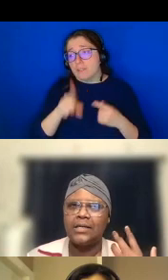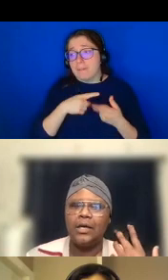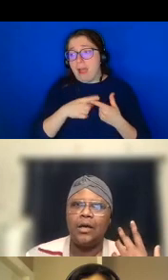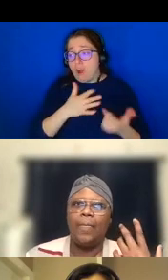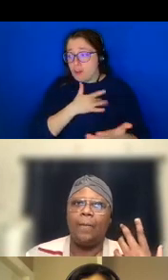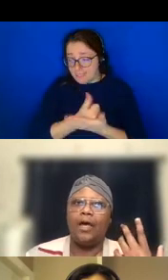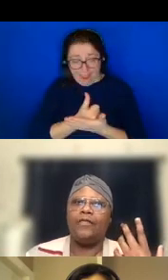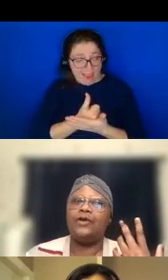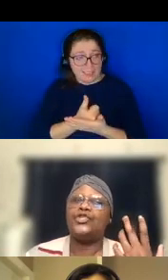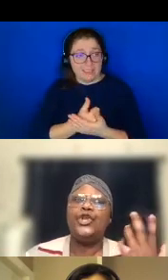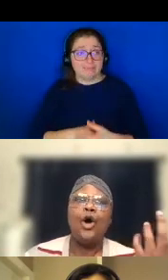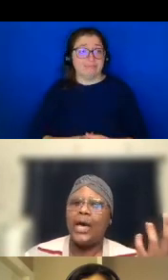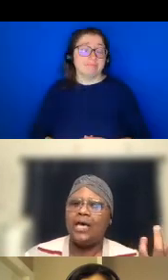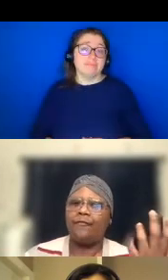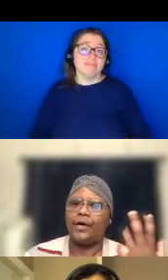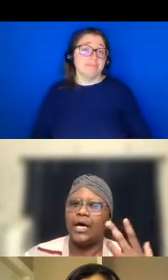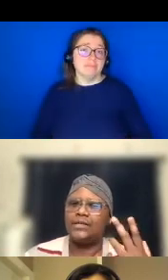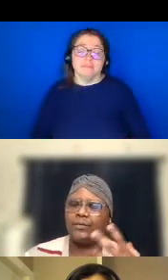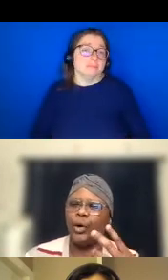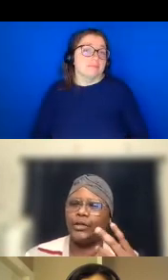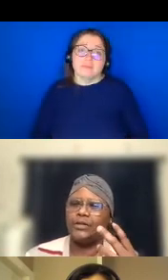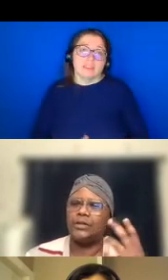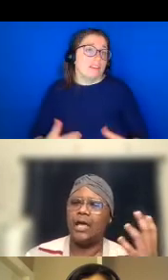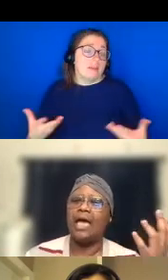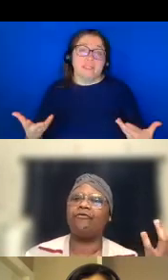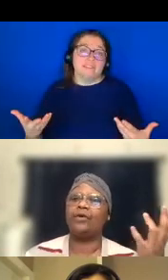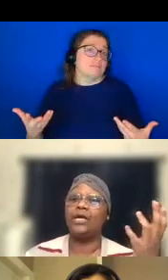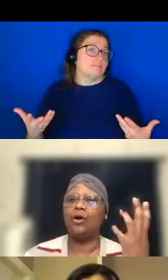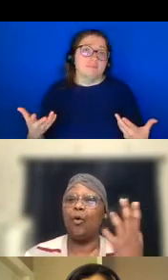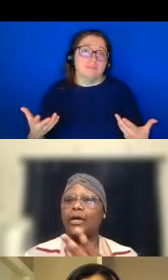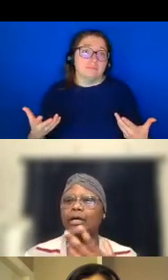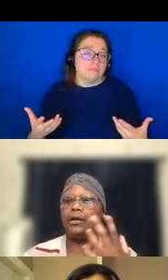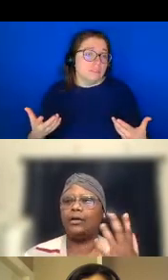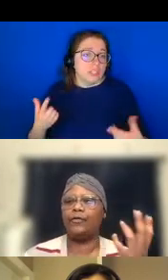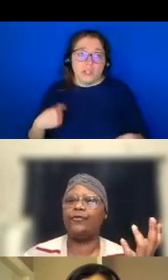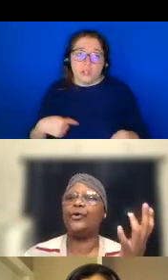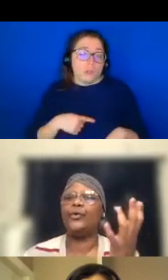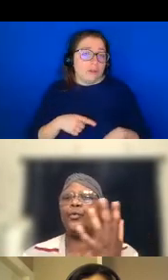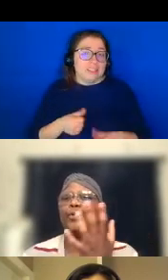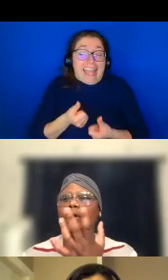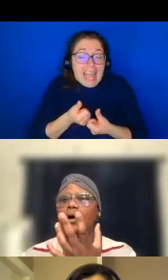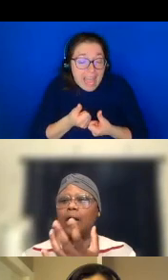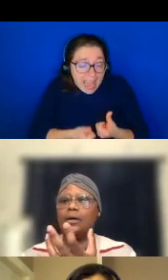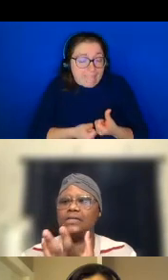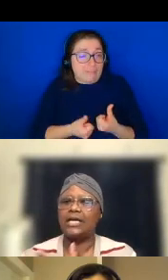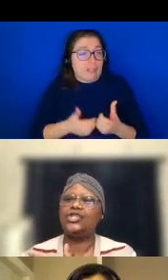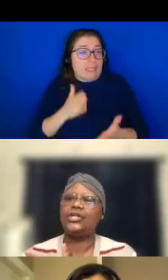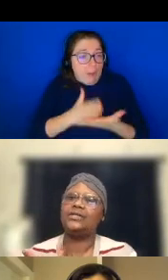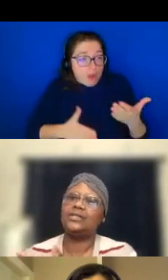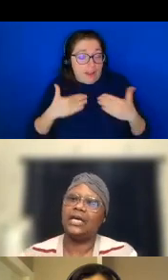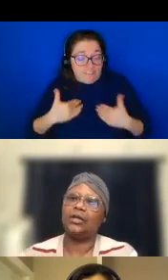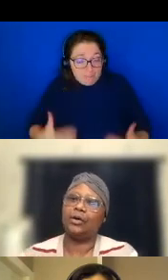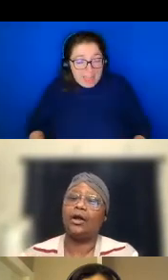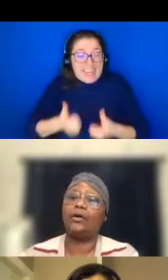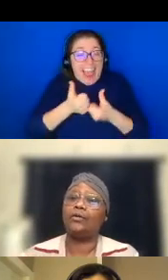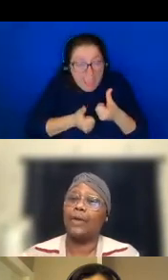attacks, there's no way for us to put every organ through sections to